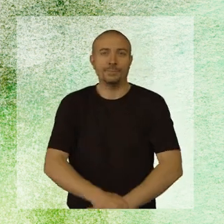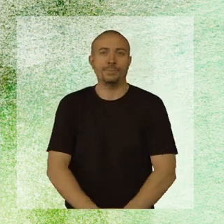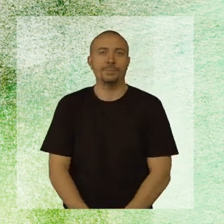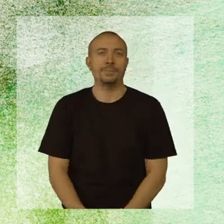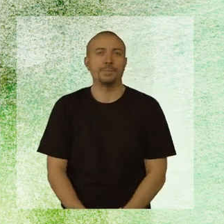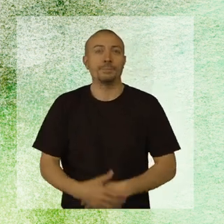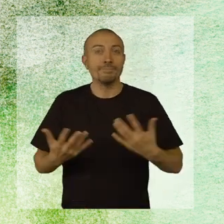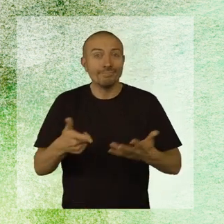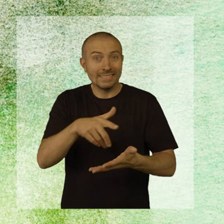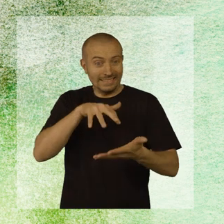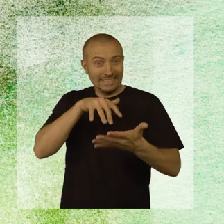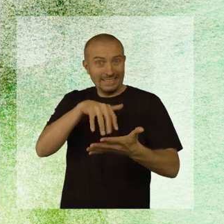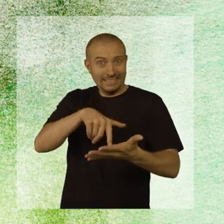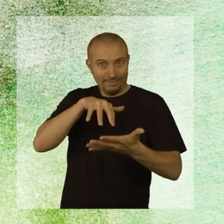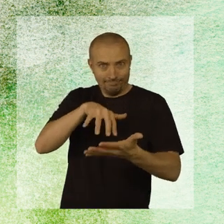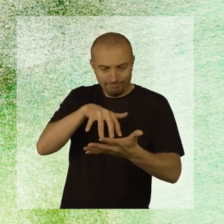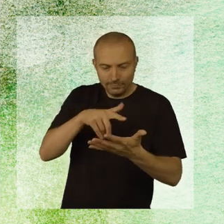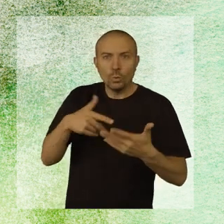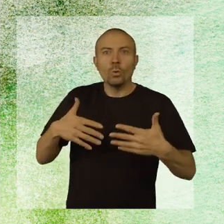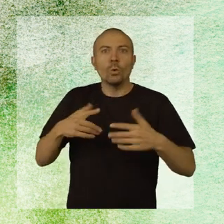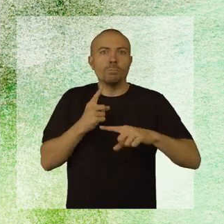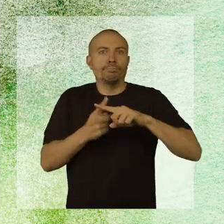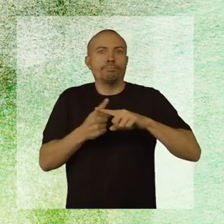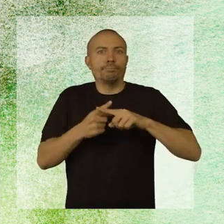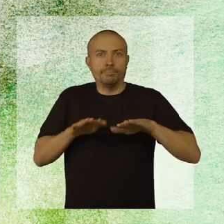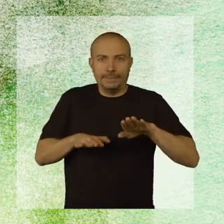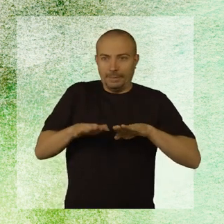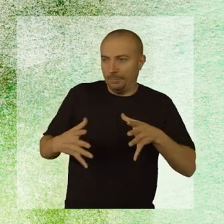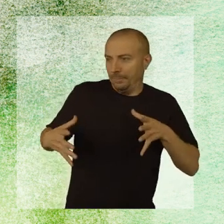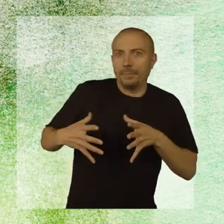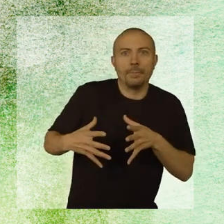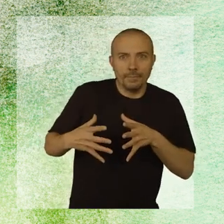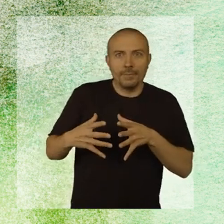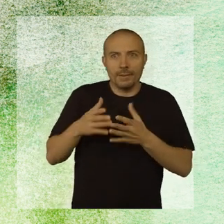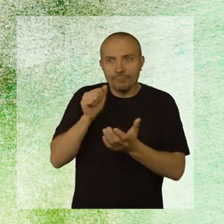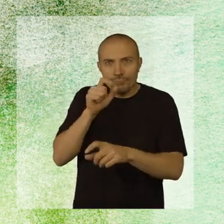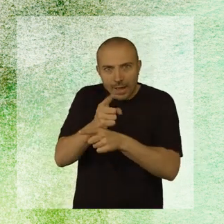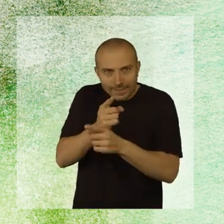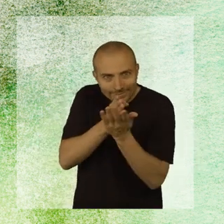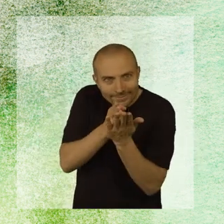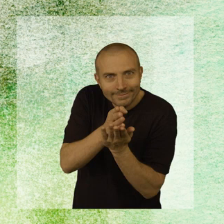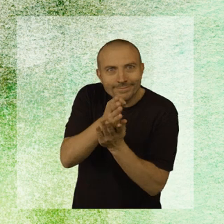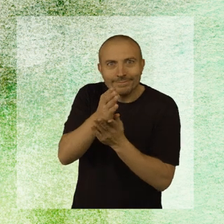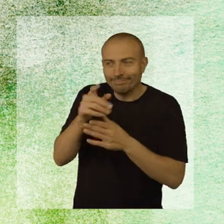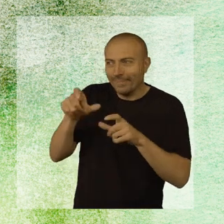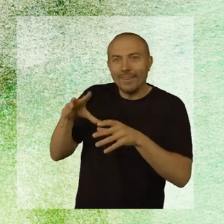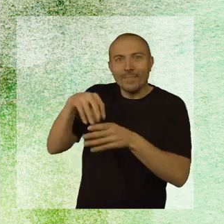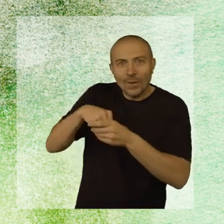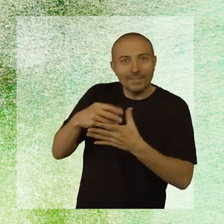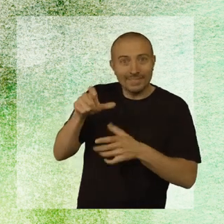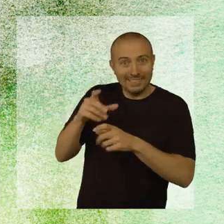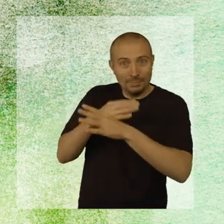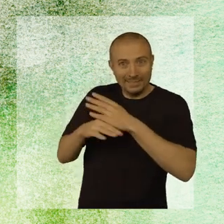enhance accessibility. The study, as you said, it's a positive step to the